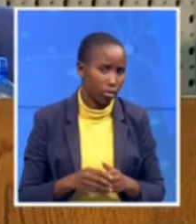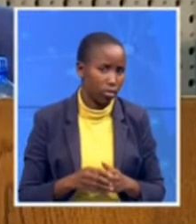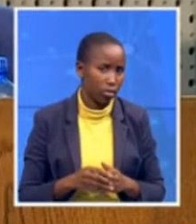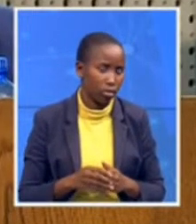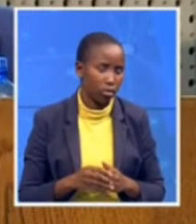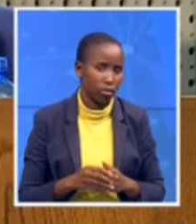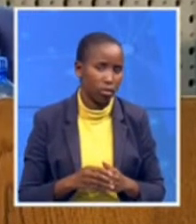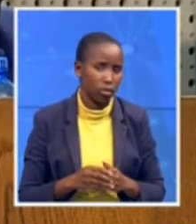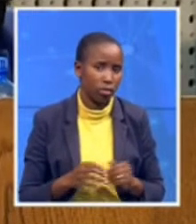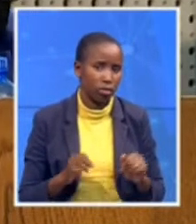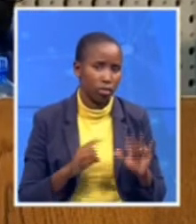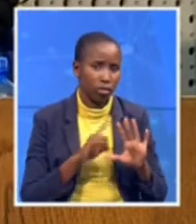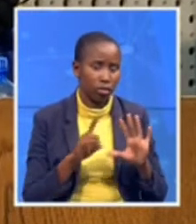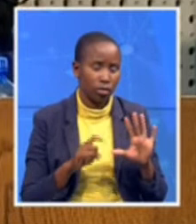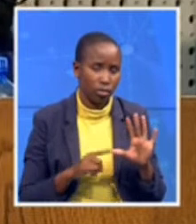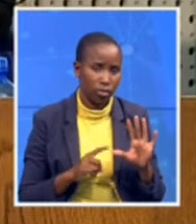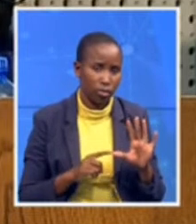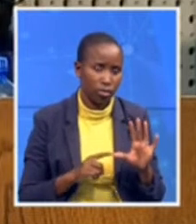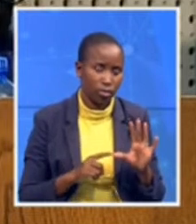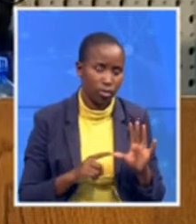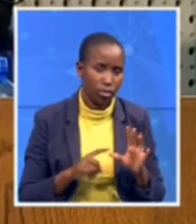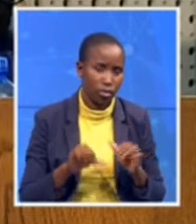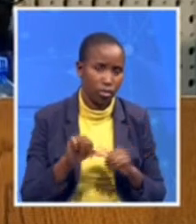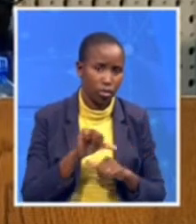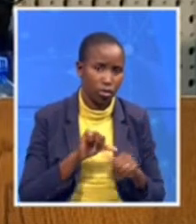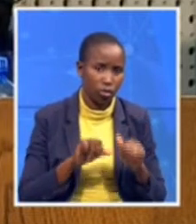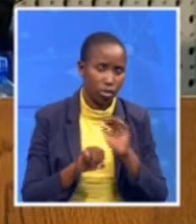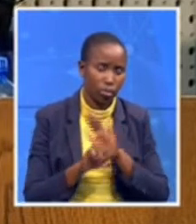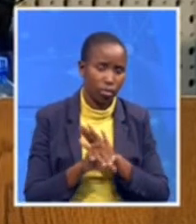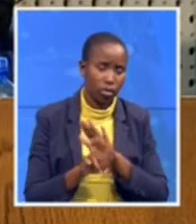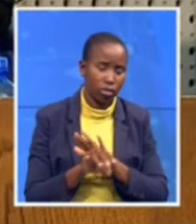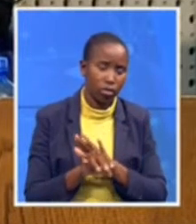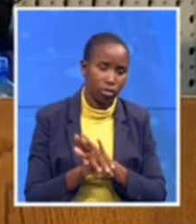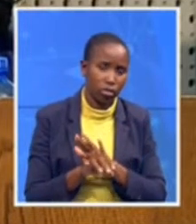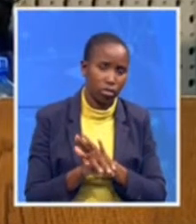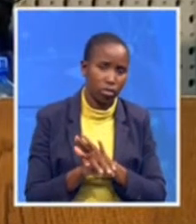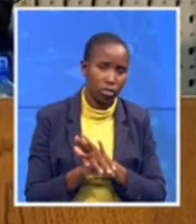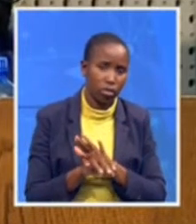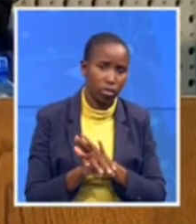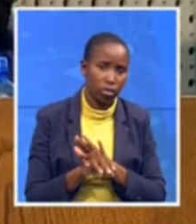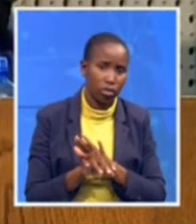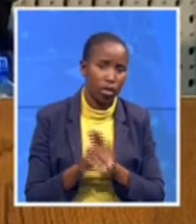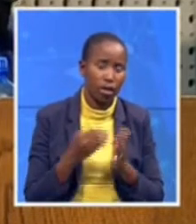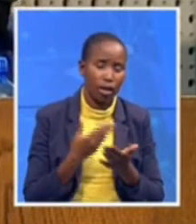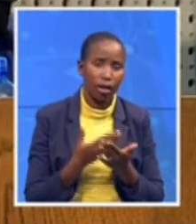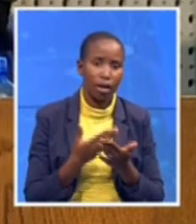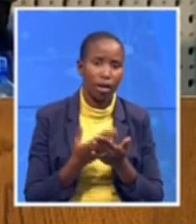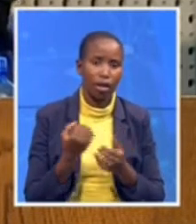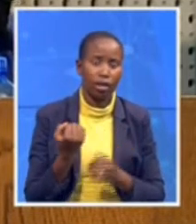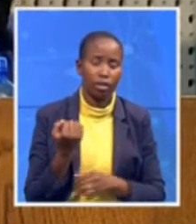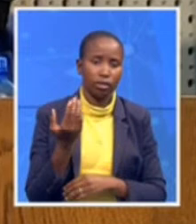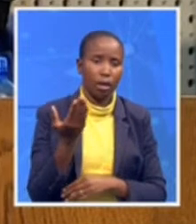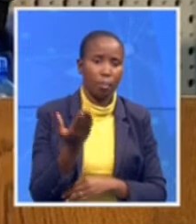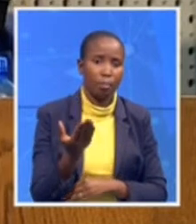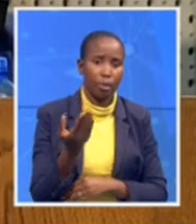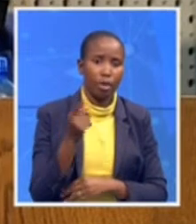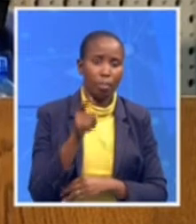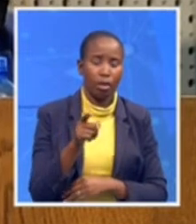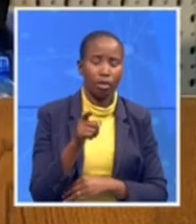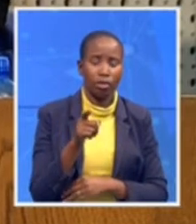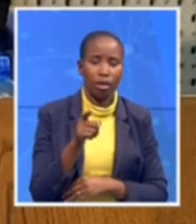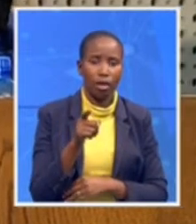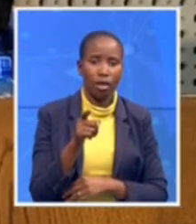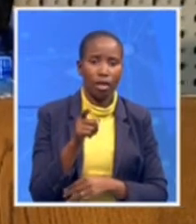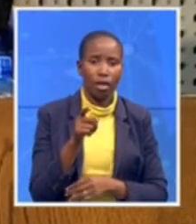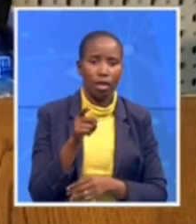posts, including Facebook and Twitter, be submitted for classification? What is the difference between a Facebook post and